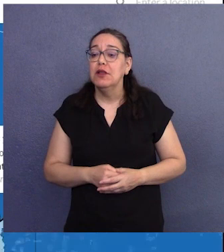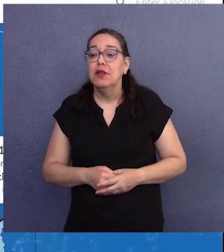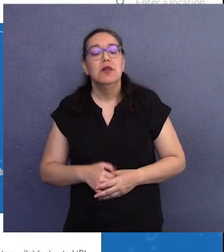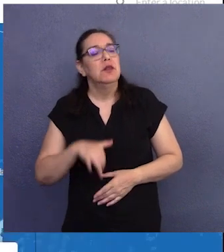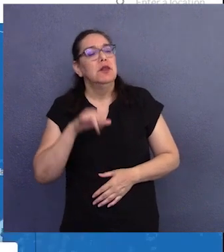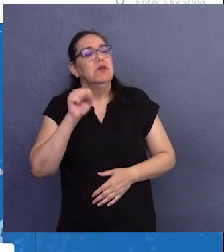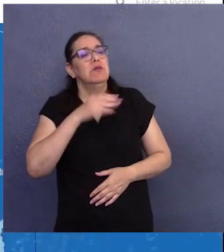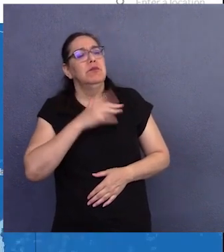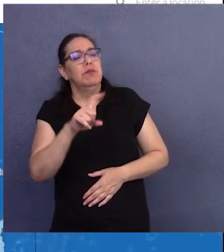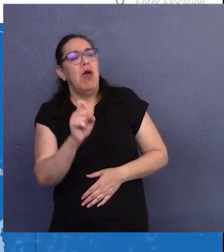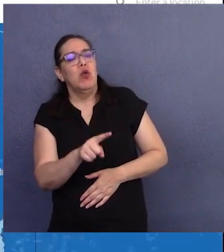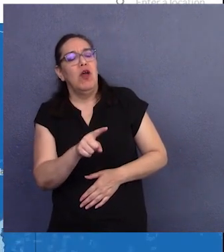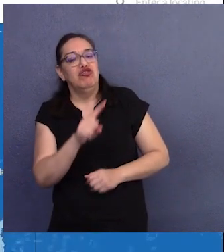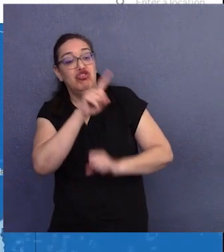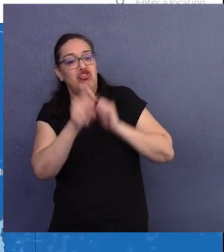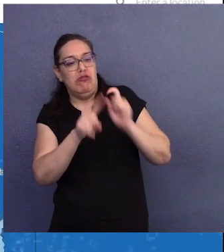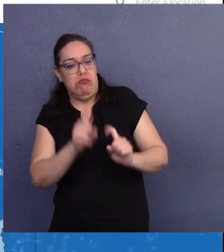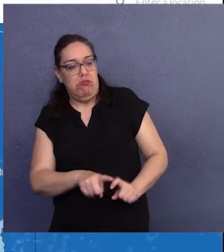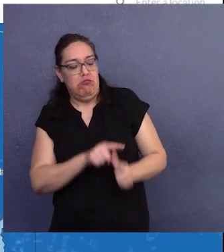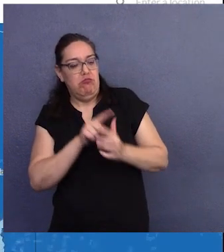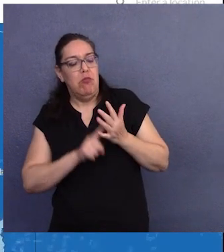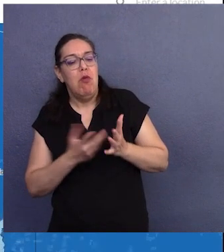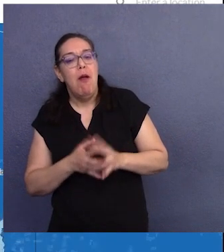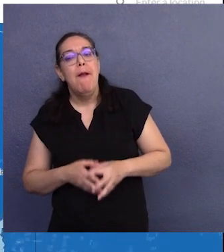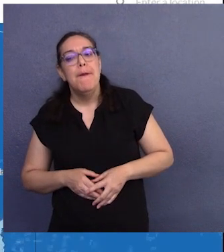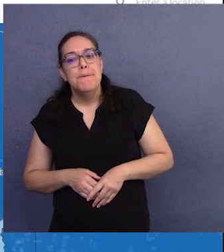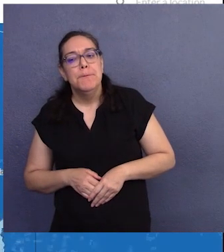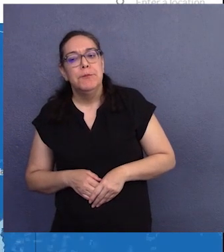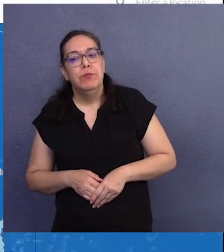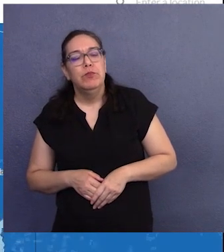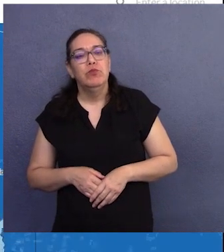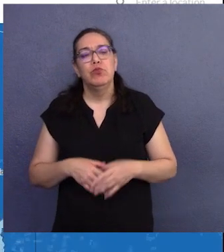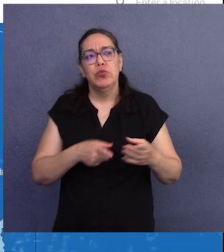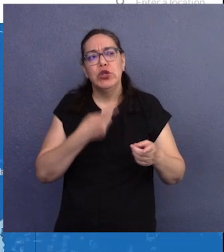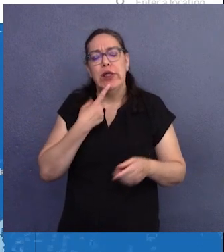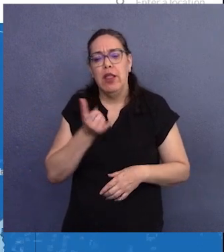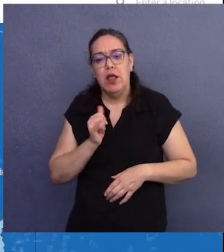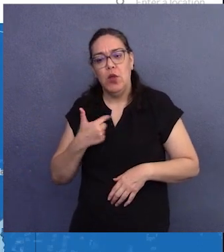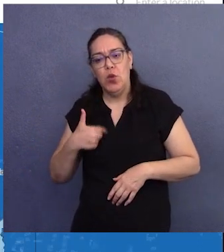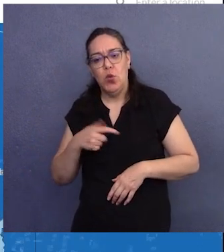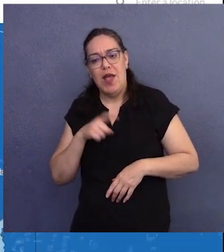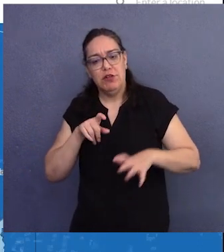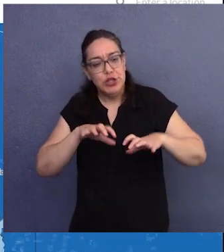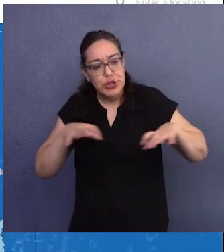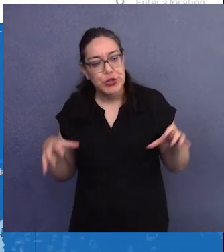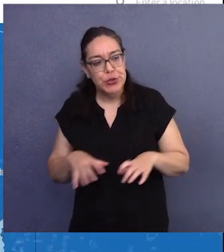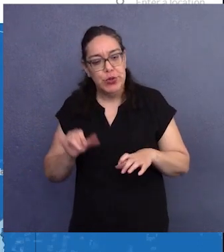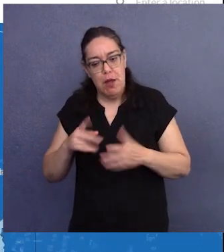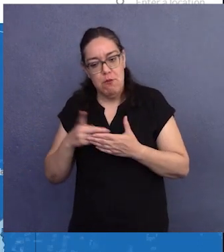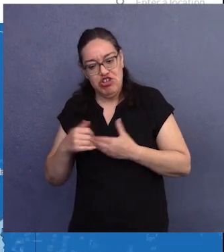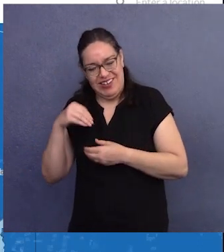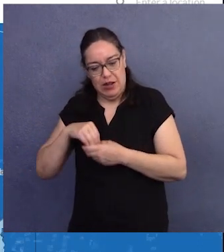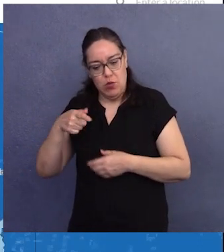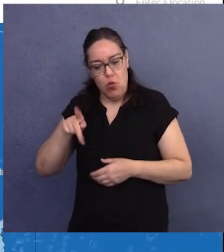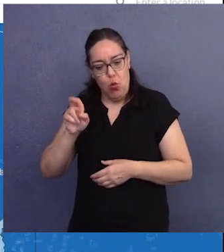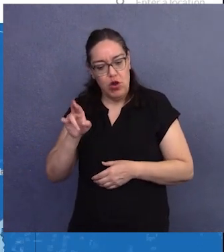Yeah, so my questions are, so you say like we have to do our projects in quartile 1. Does